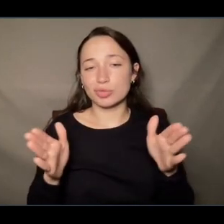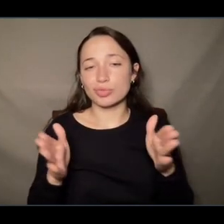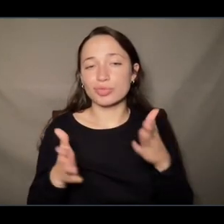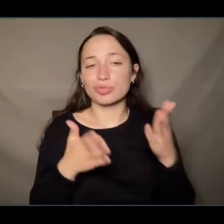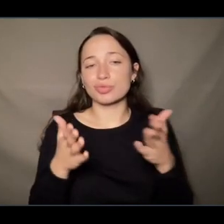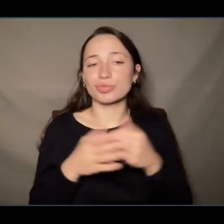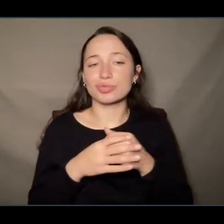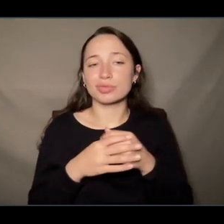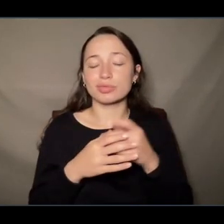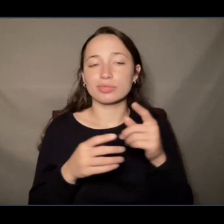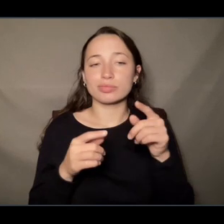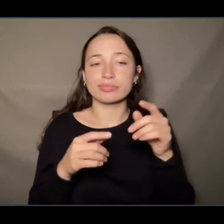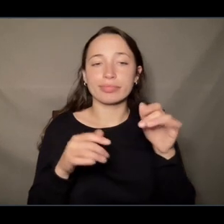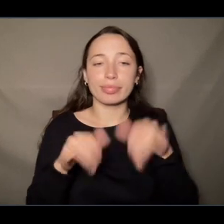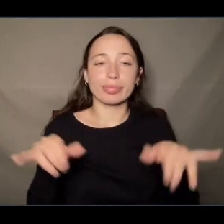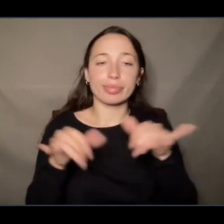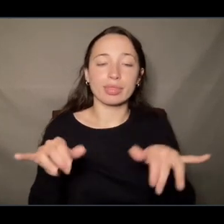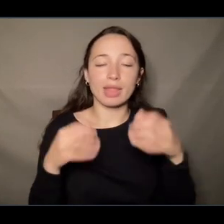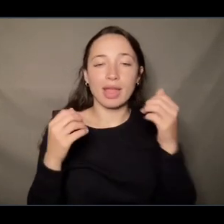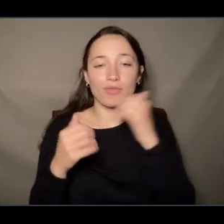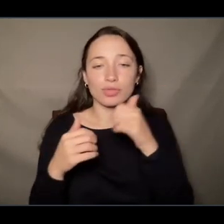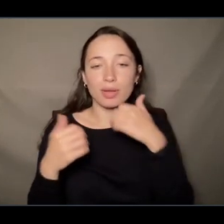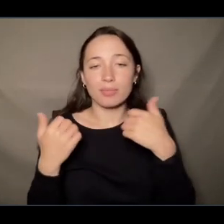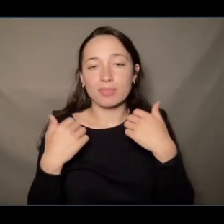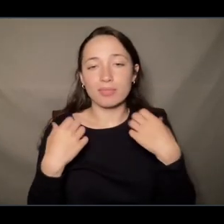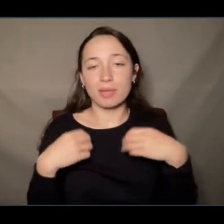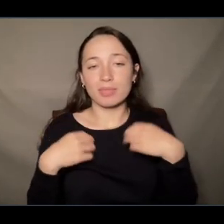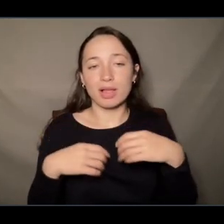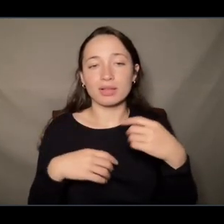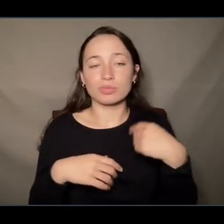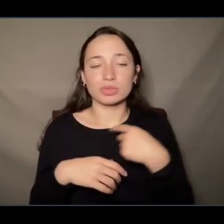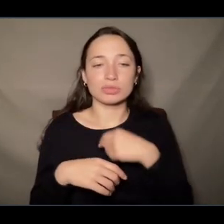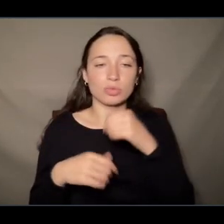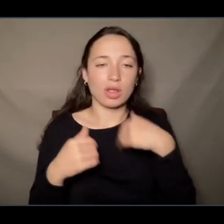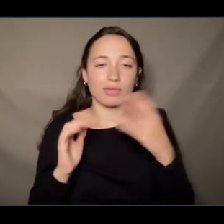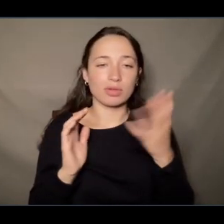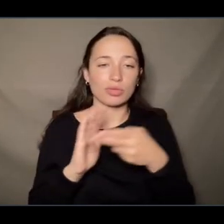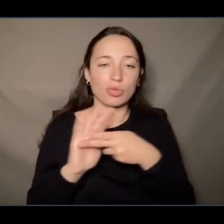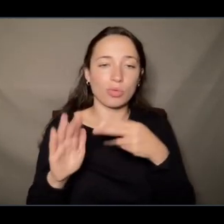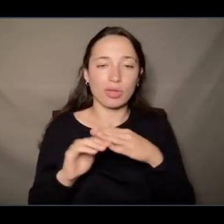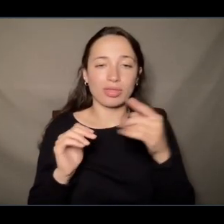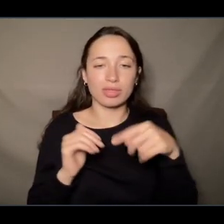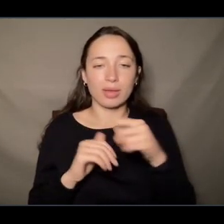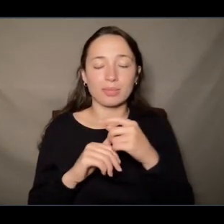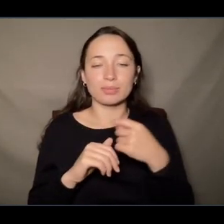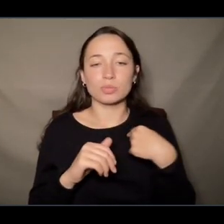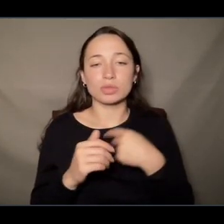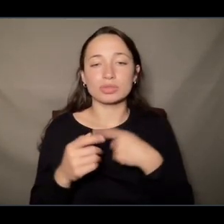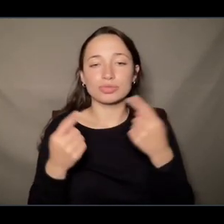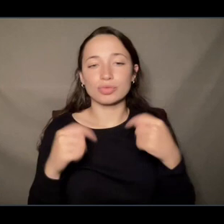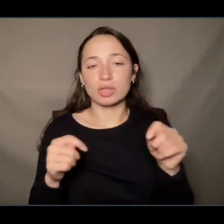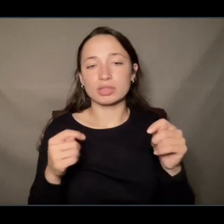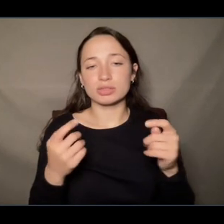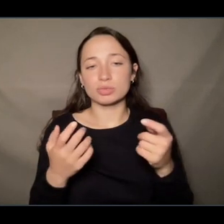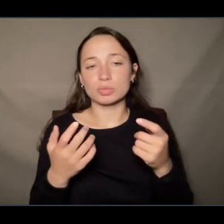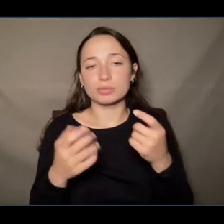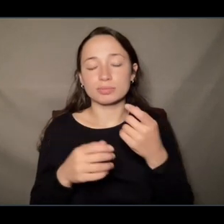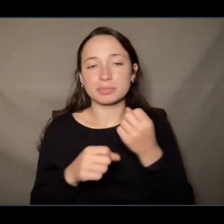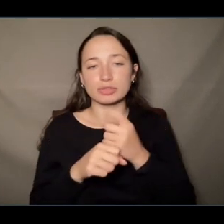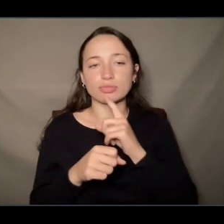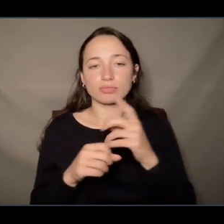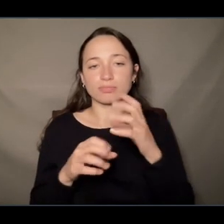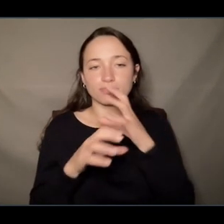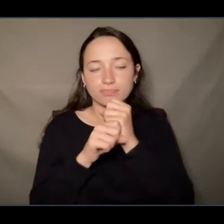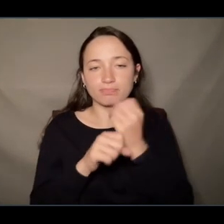general run-of-the-mill, everyday backpacks that they don't have our logo on them, so we're trying to make it